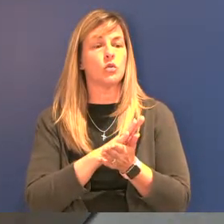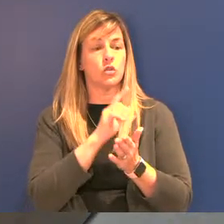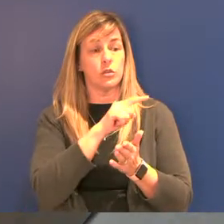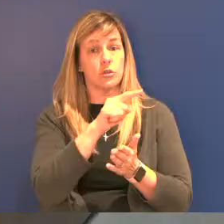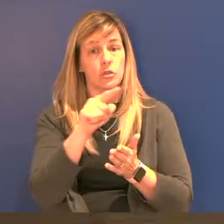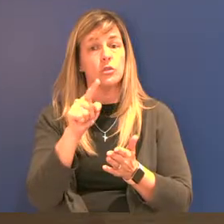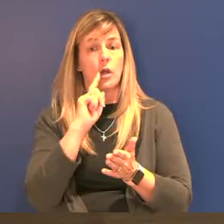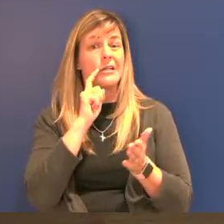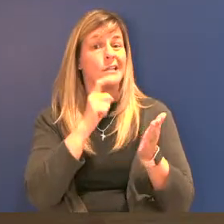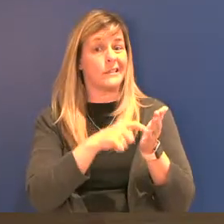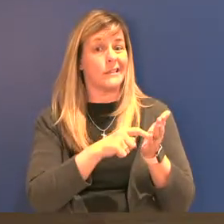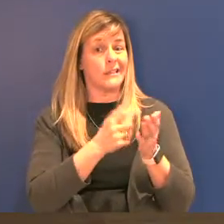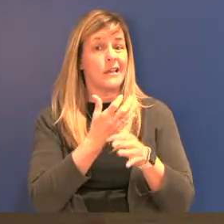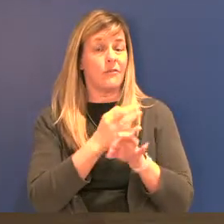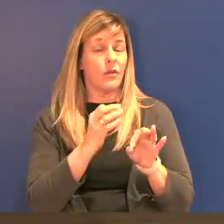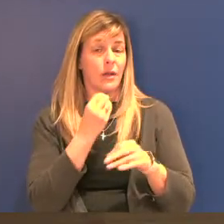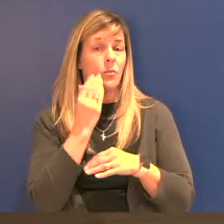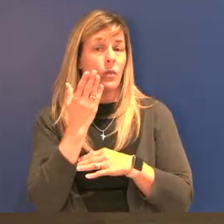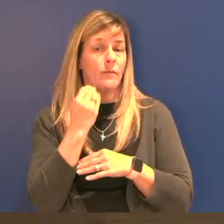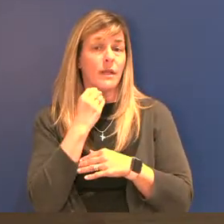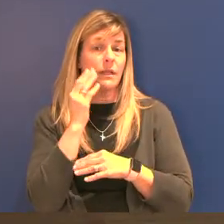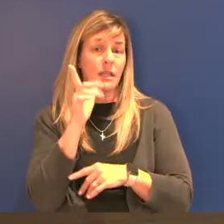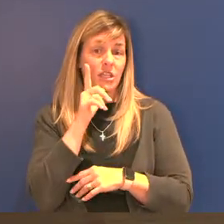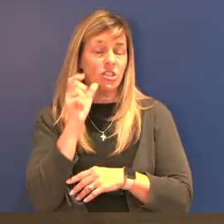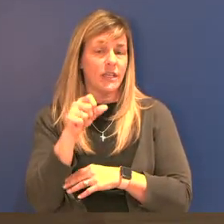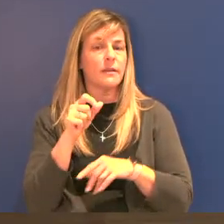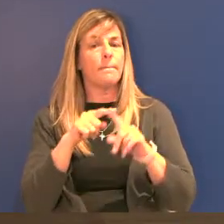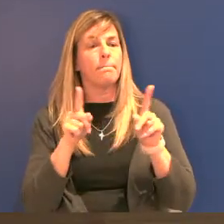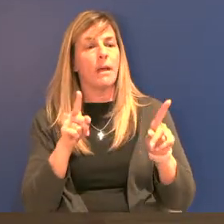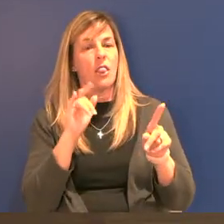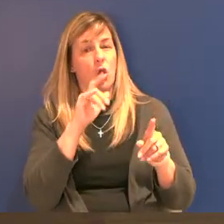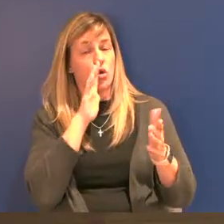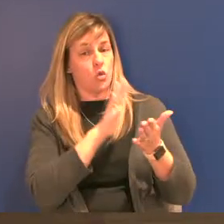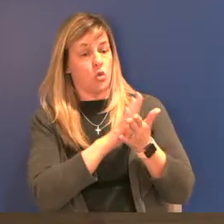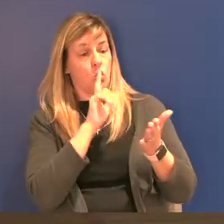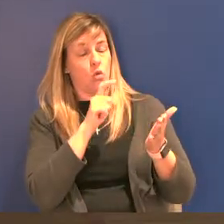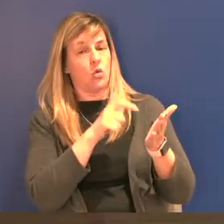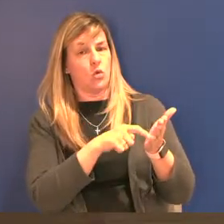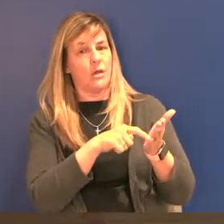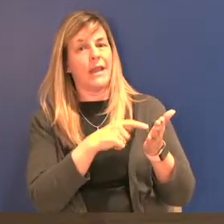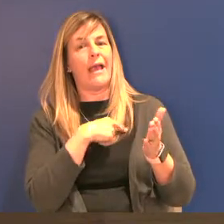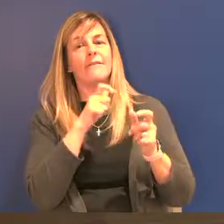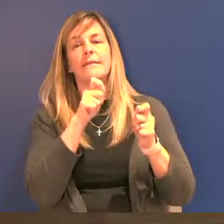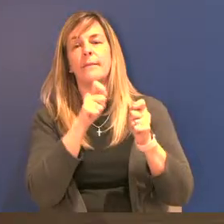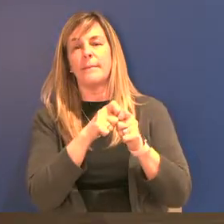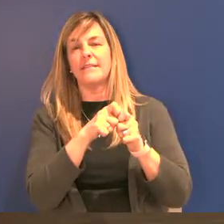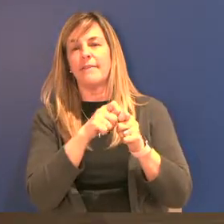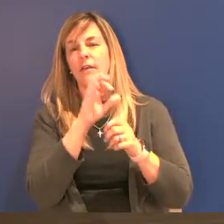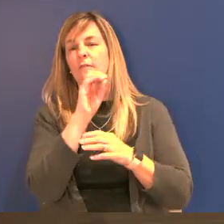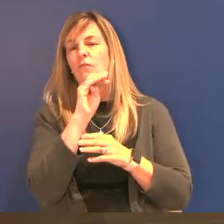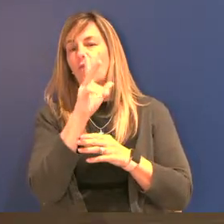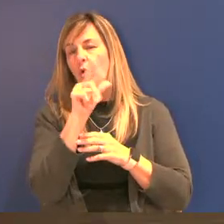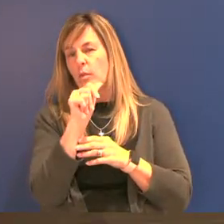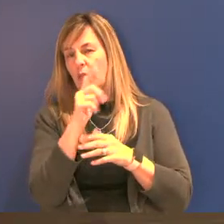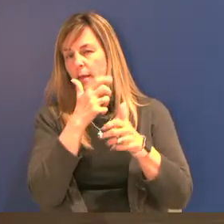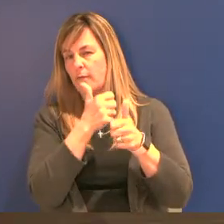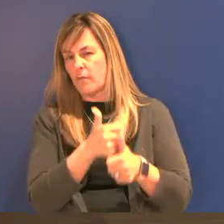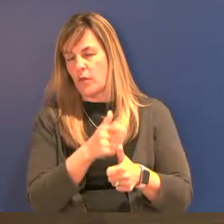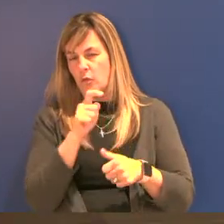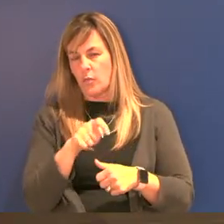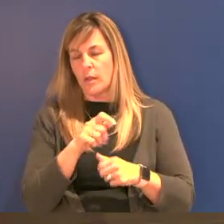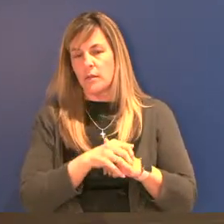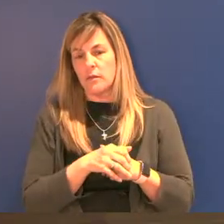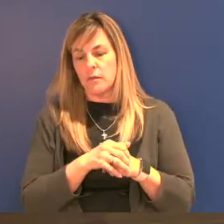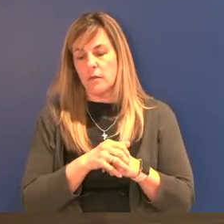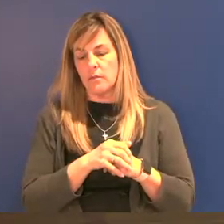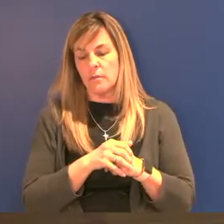to receive the free breakfast and lunch. However, those schools are identified. There's a formula that goes into that. This is just